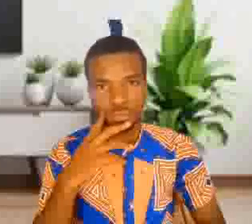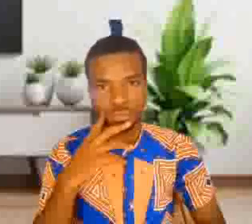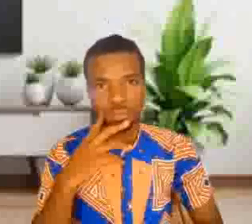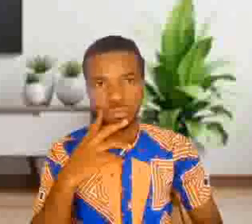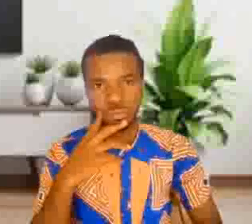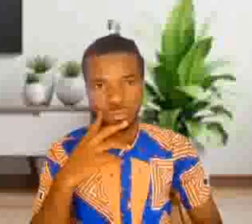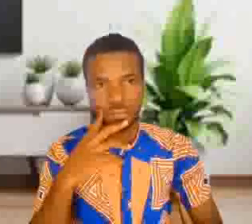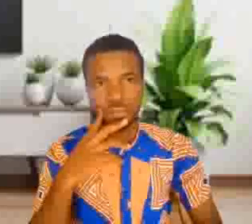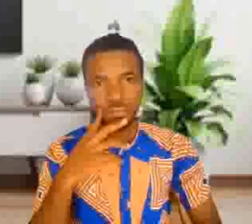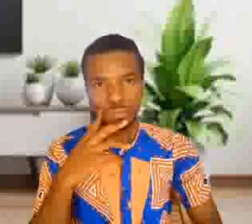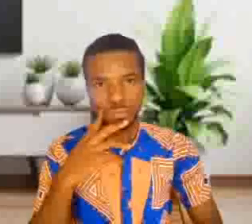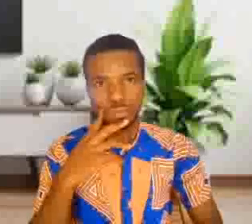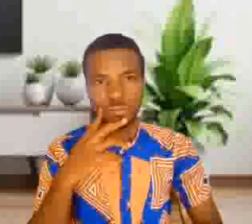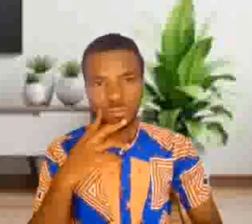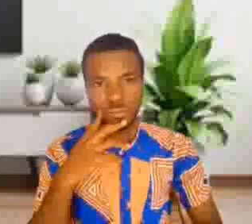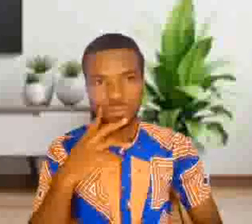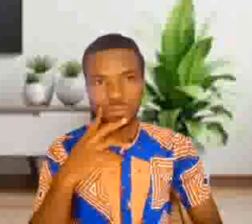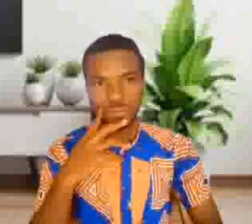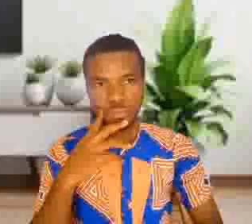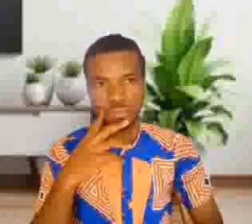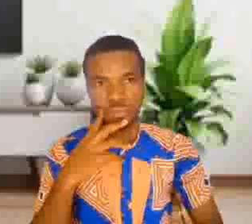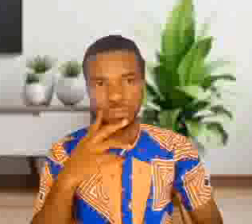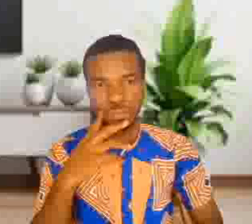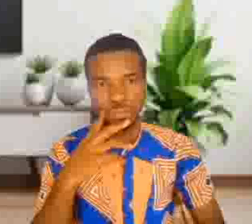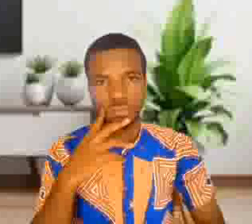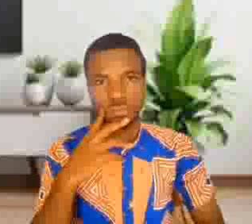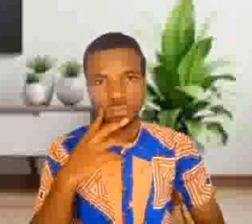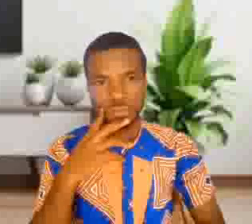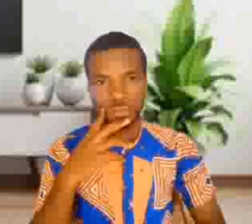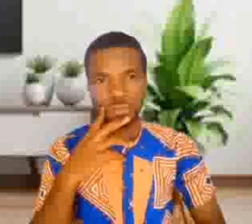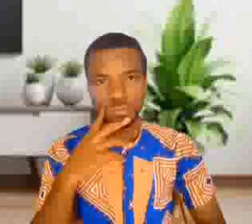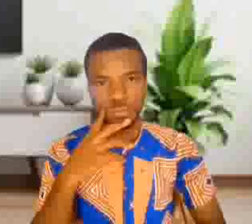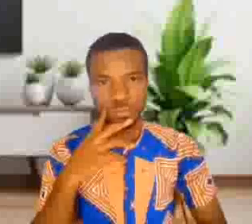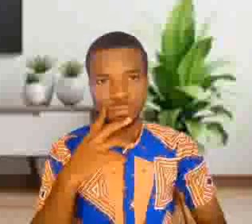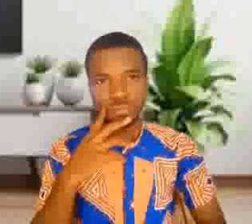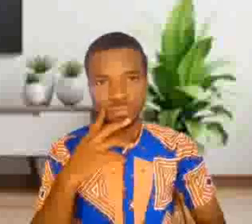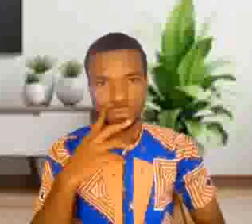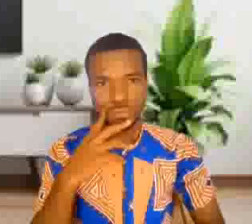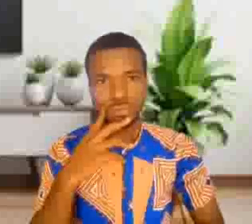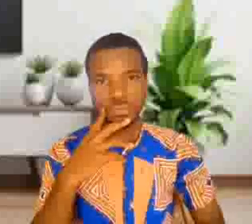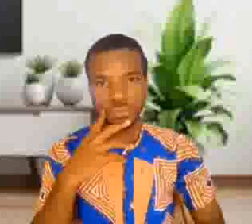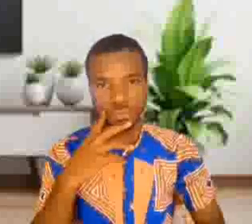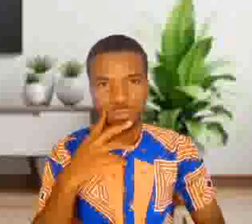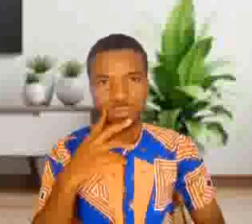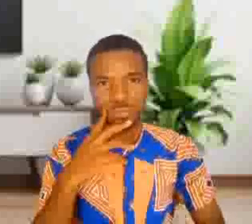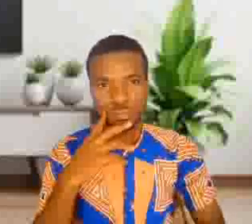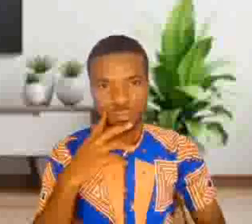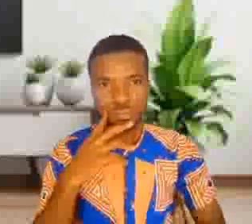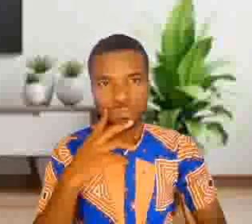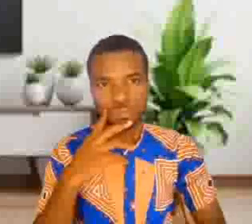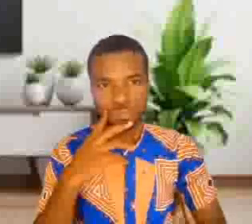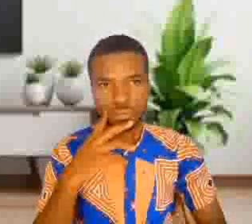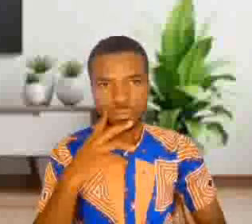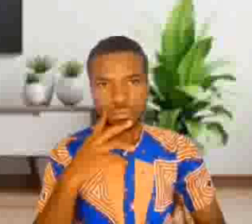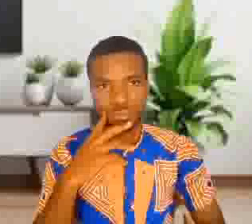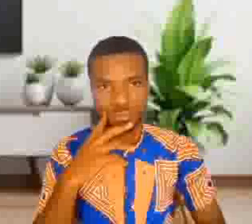image of God, he made man. And he said, male and female, he made them